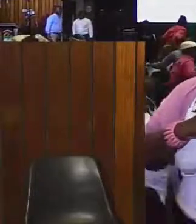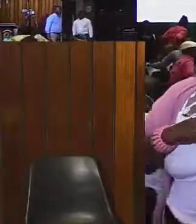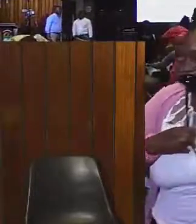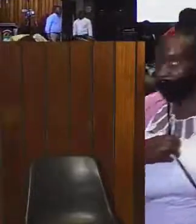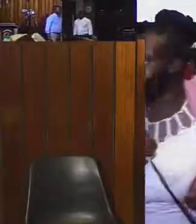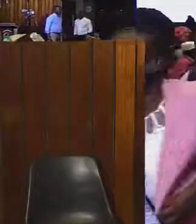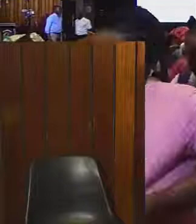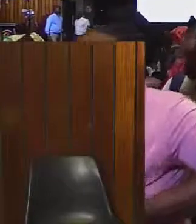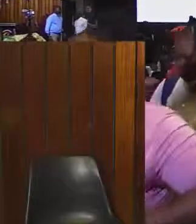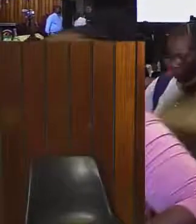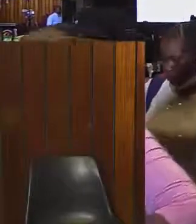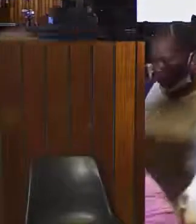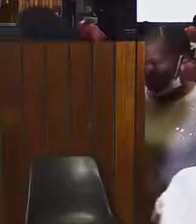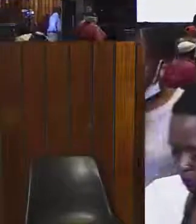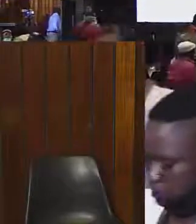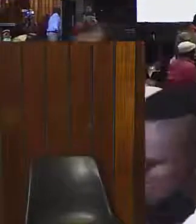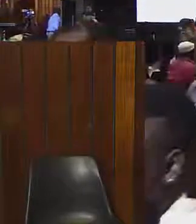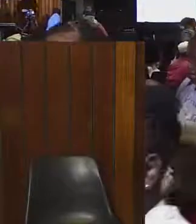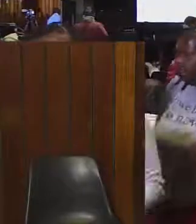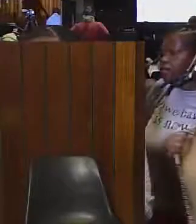work.